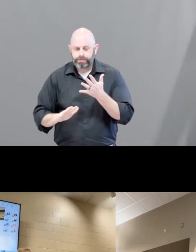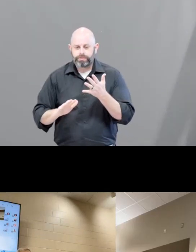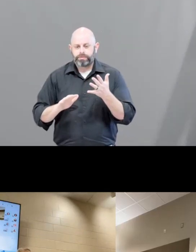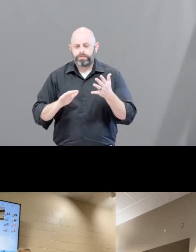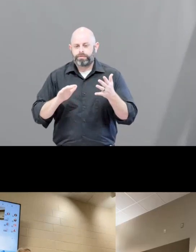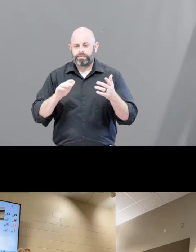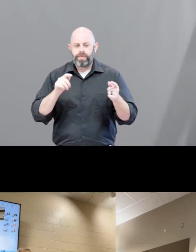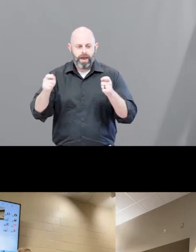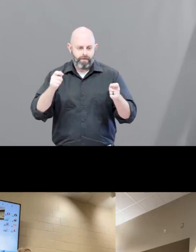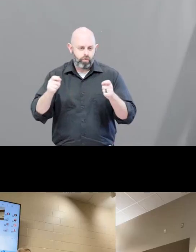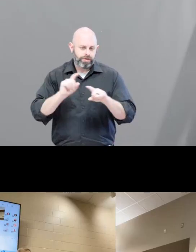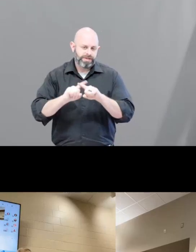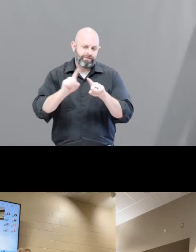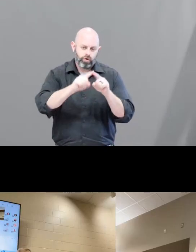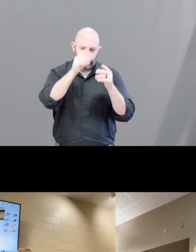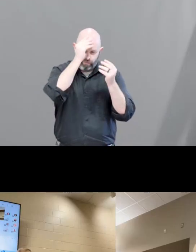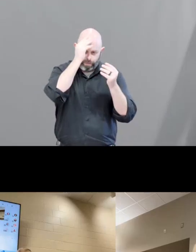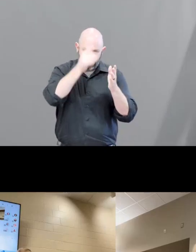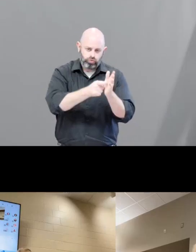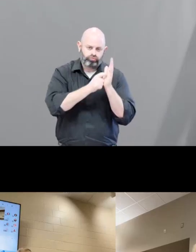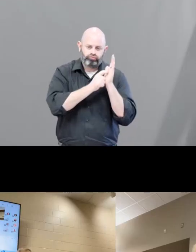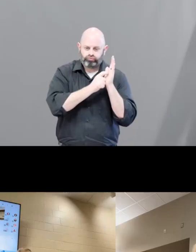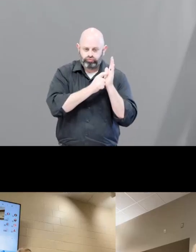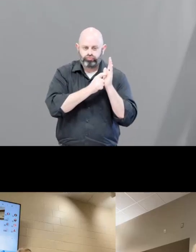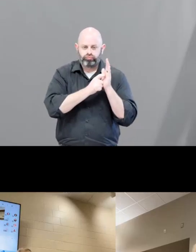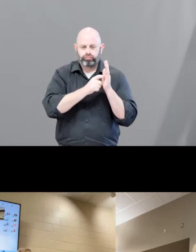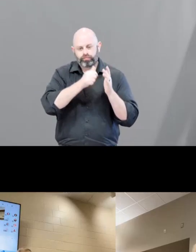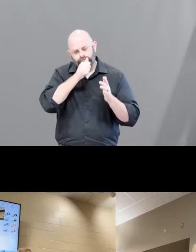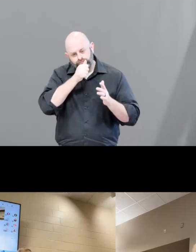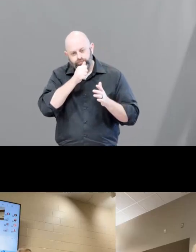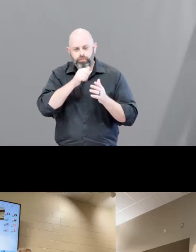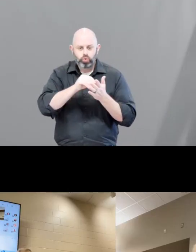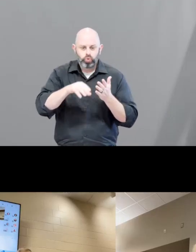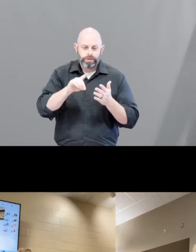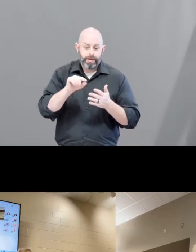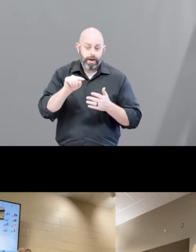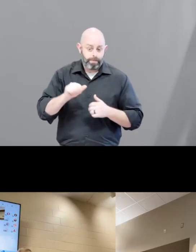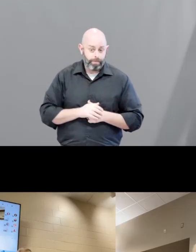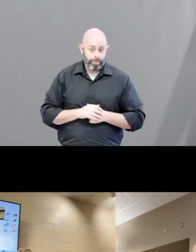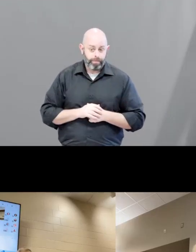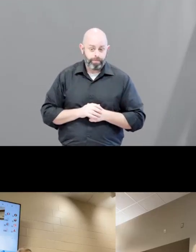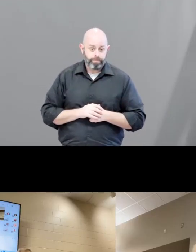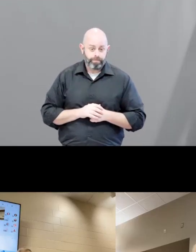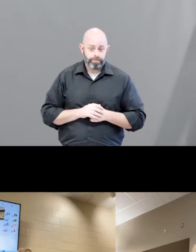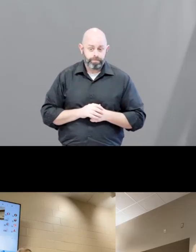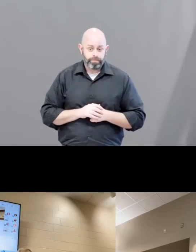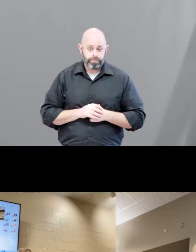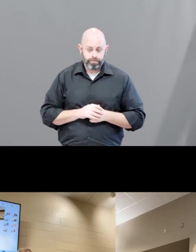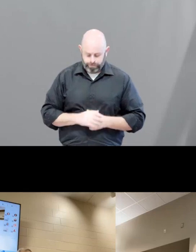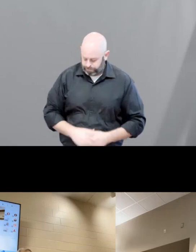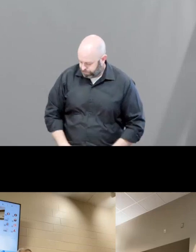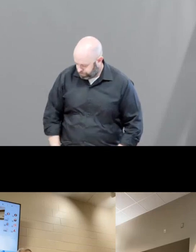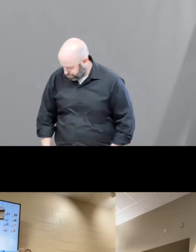govern different information and student data as well.